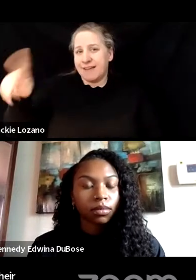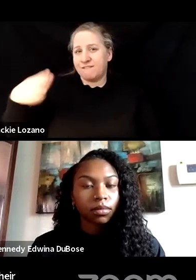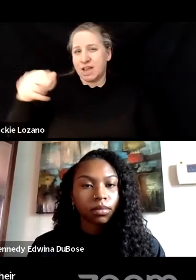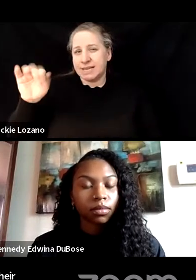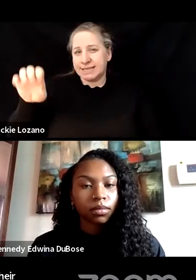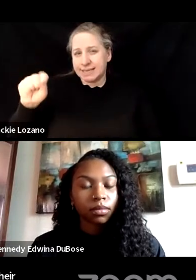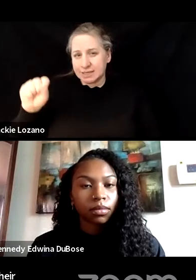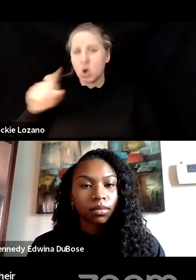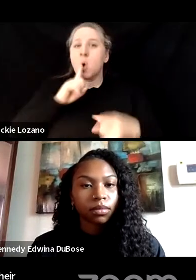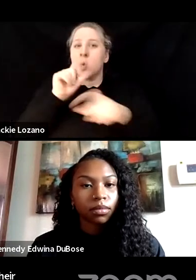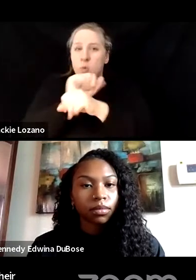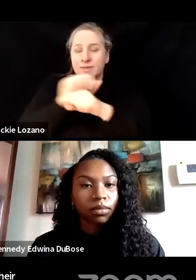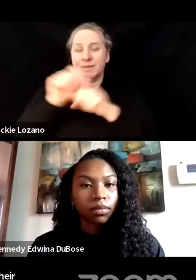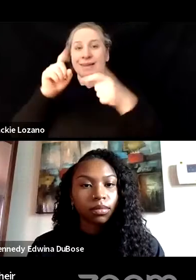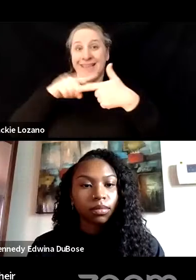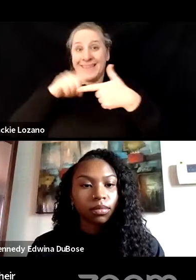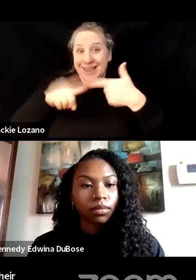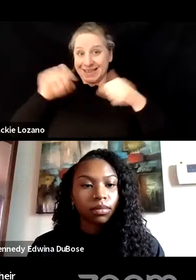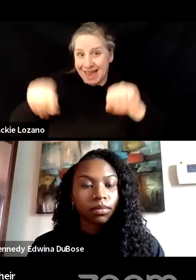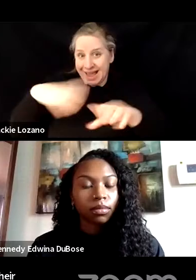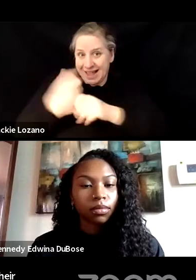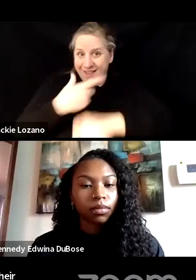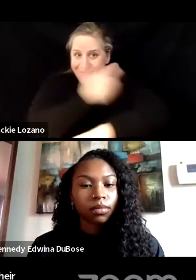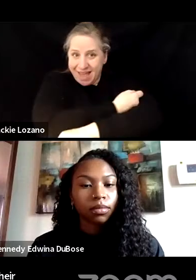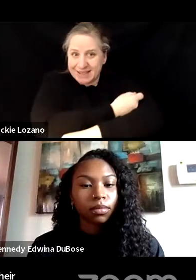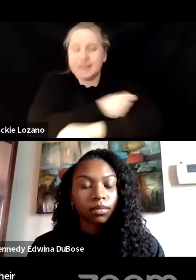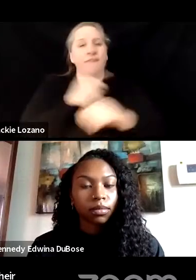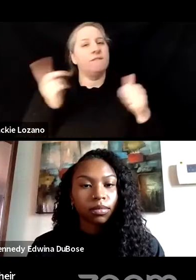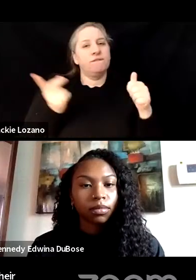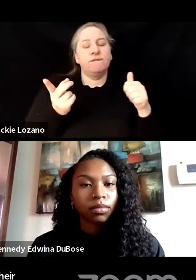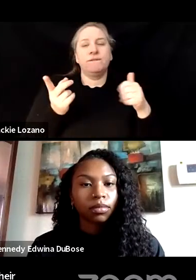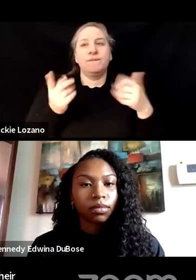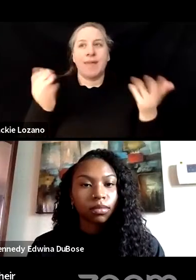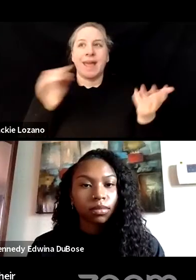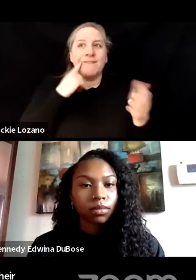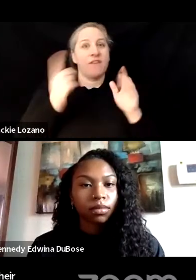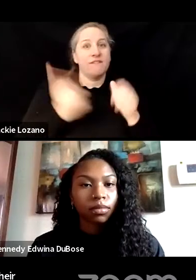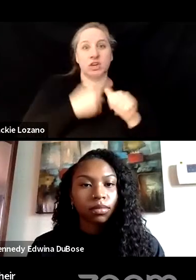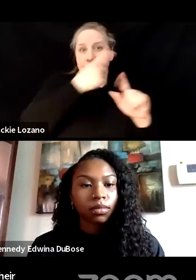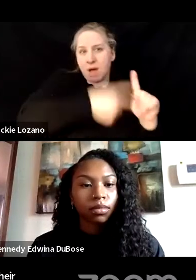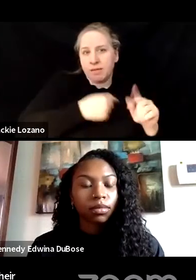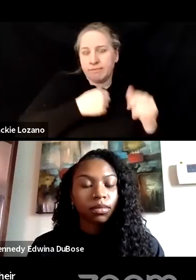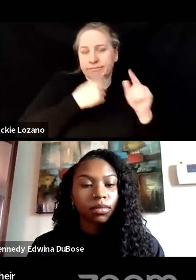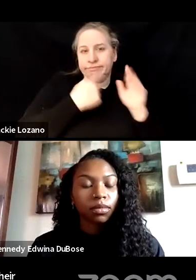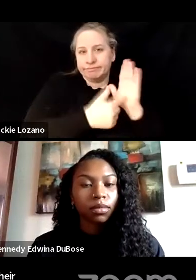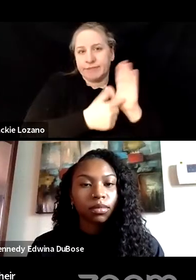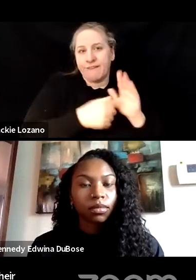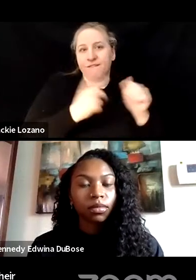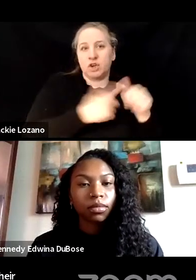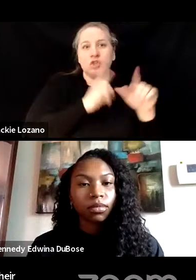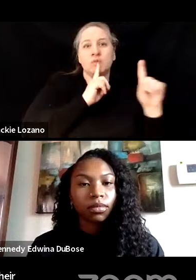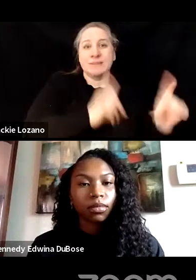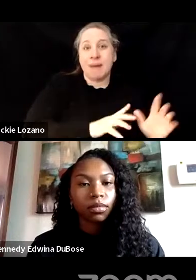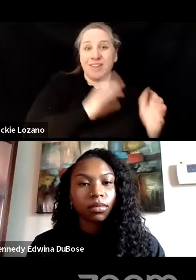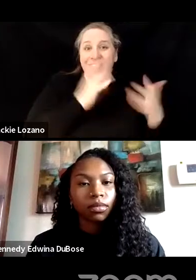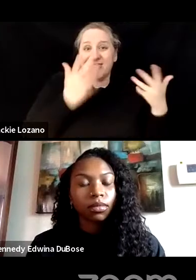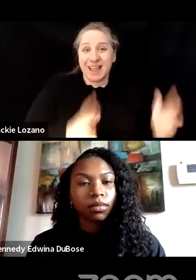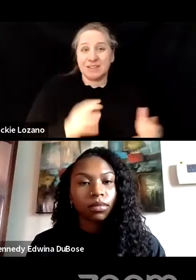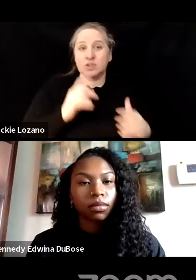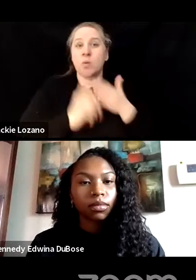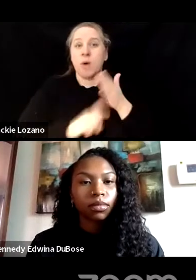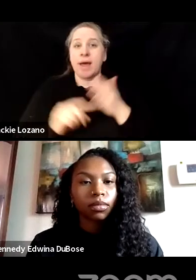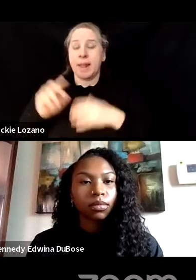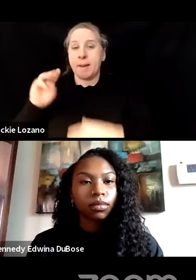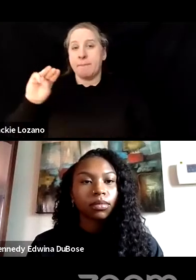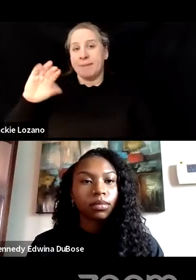the vaccine at this time. And a lot of it has been like first responders for that first month, right? And so what Michigan